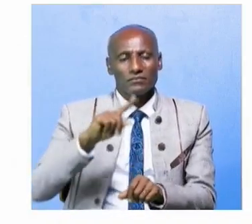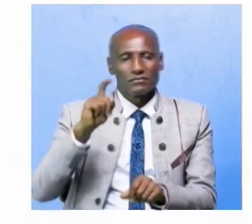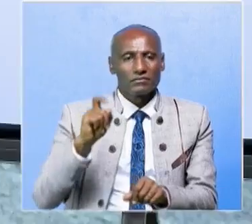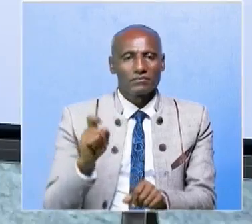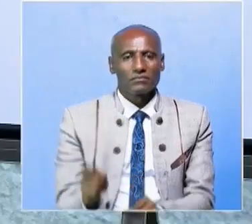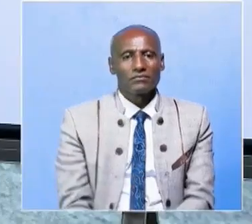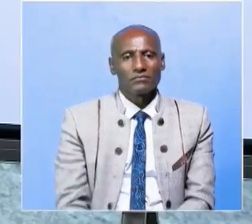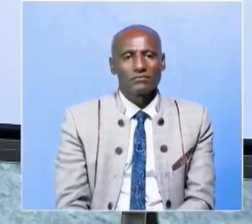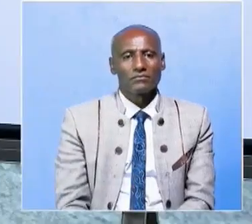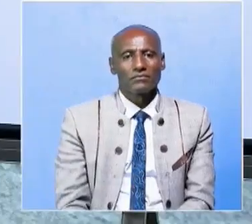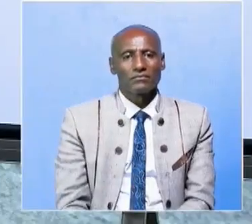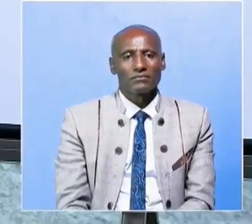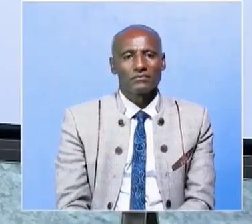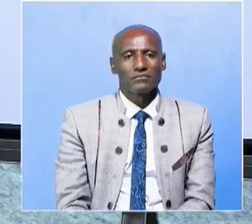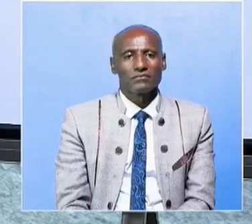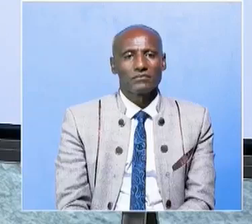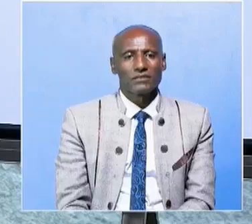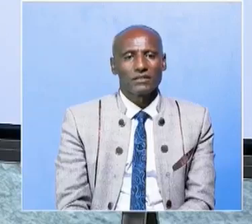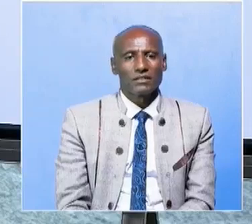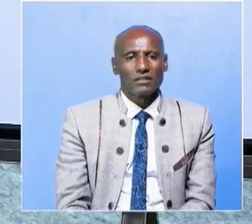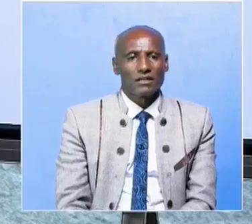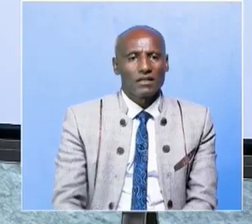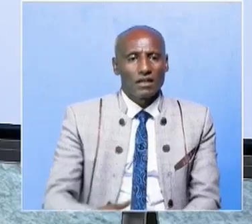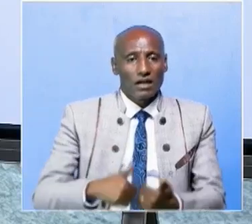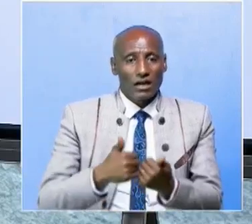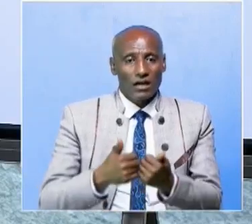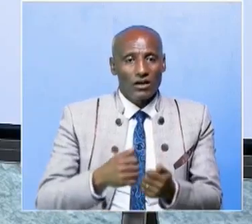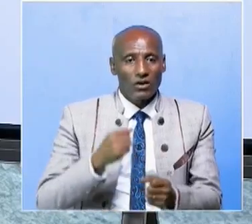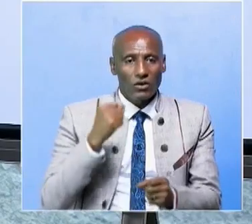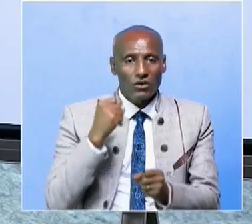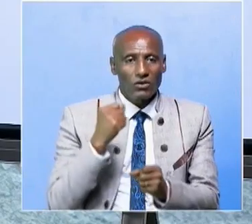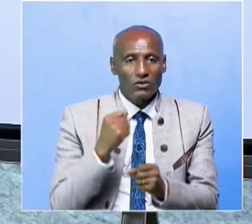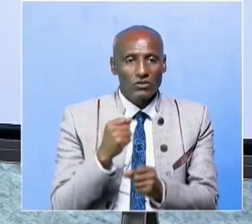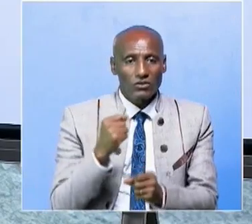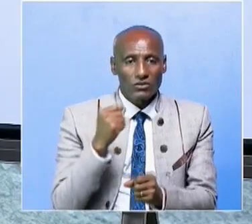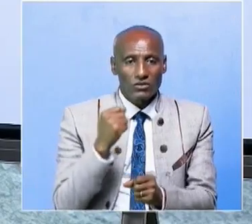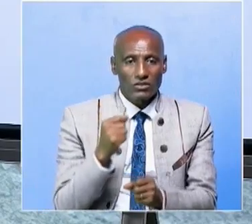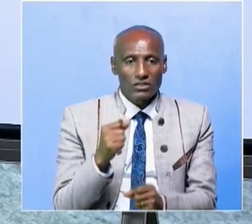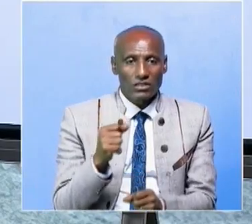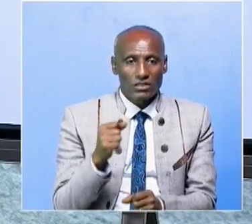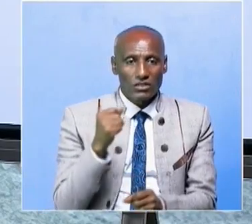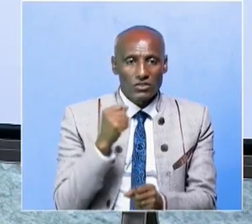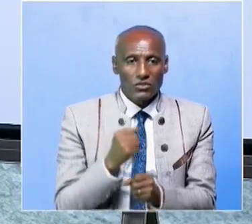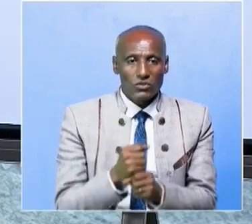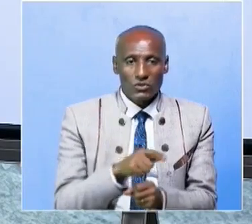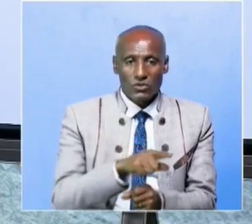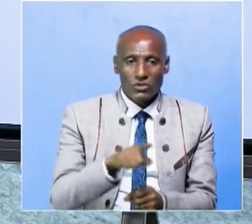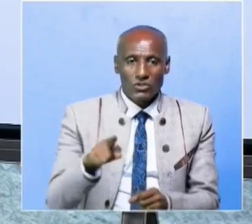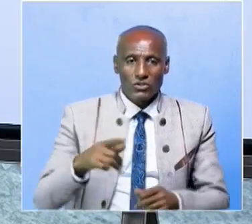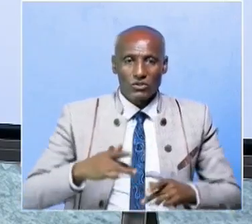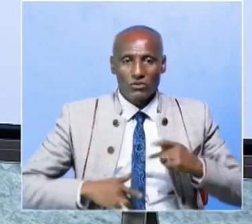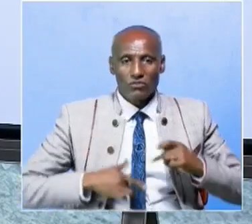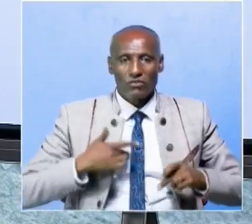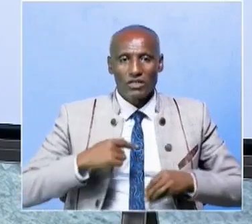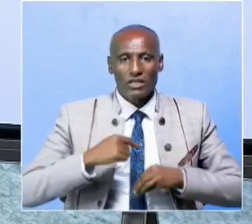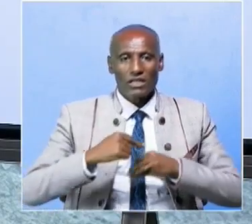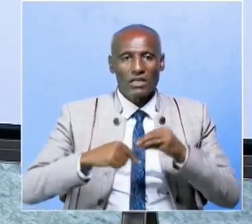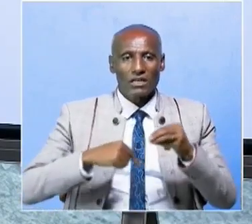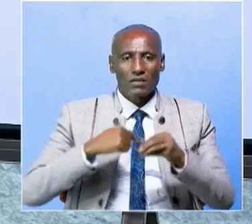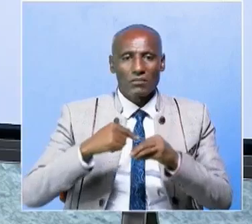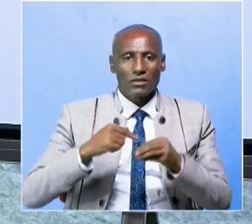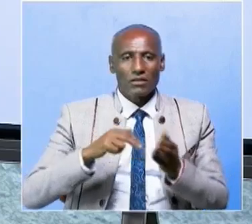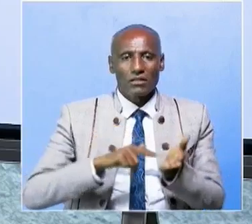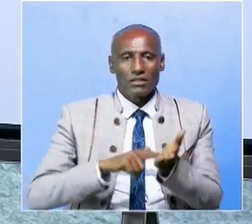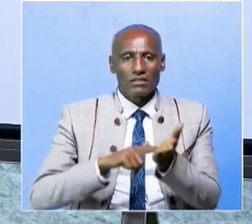How do you feel about this issue? For example, if there are two soccer